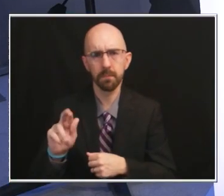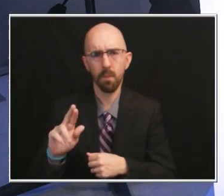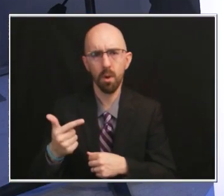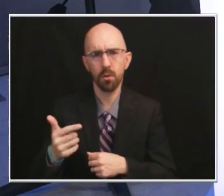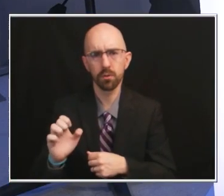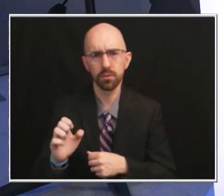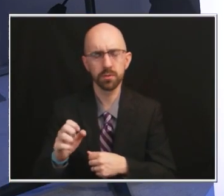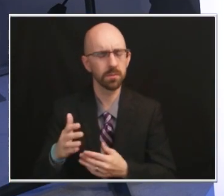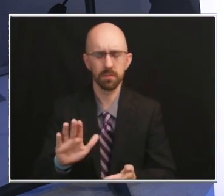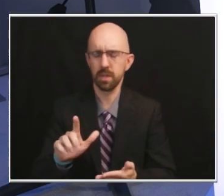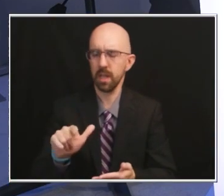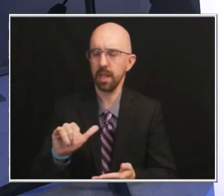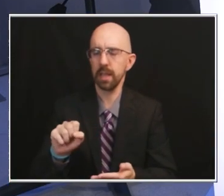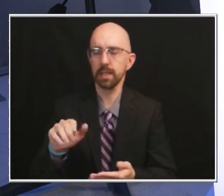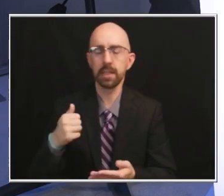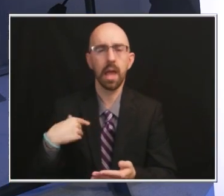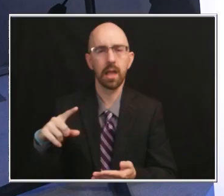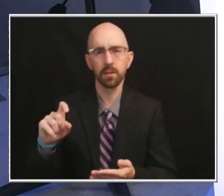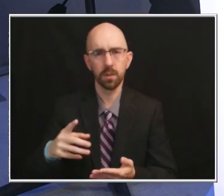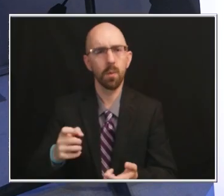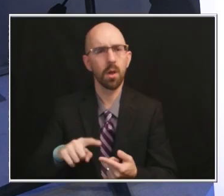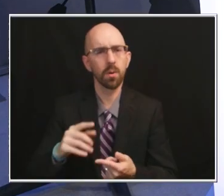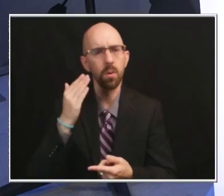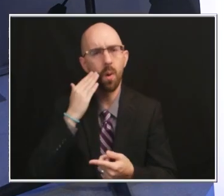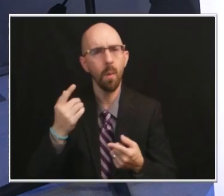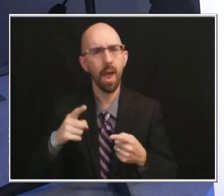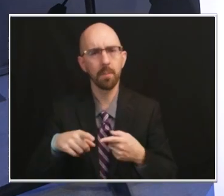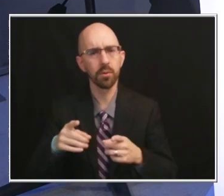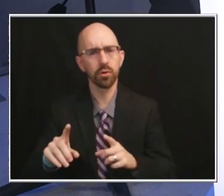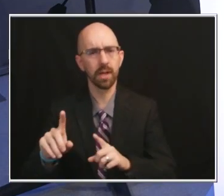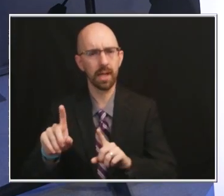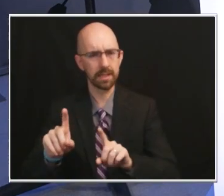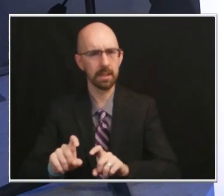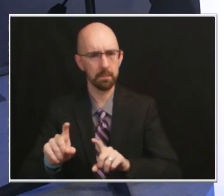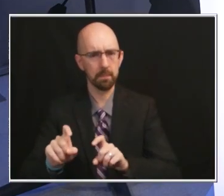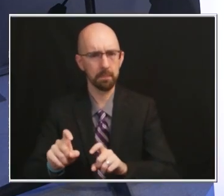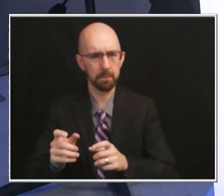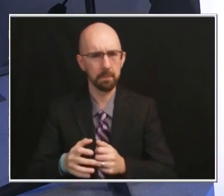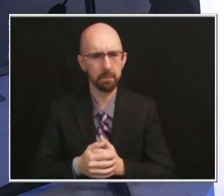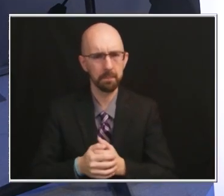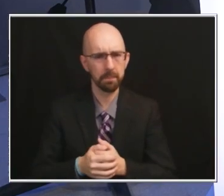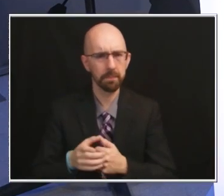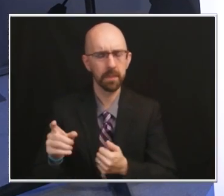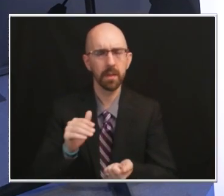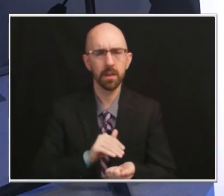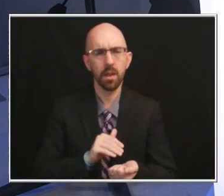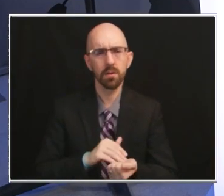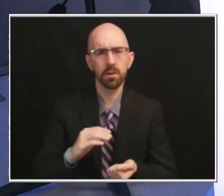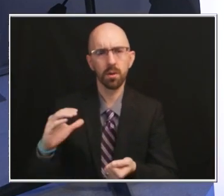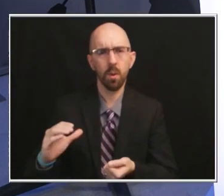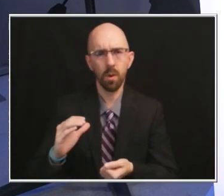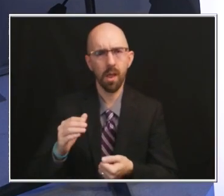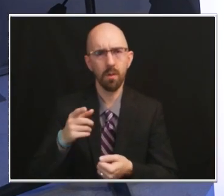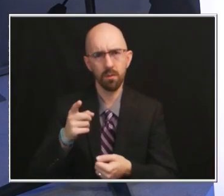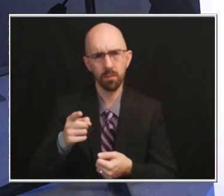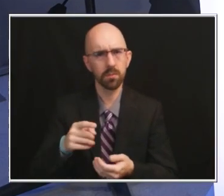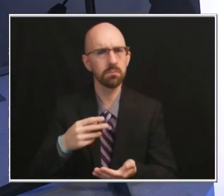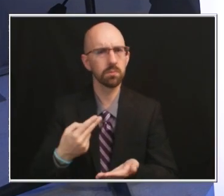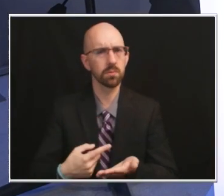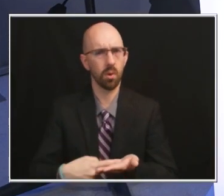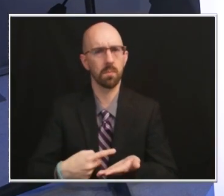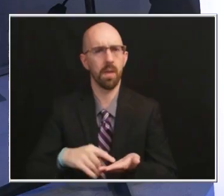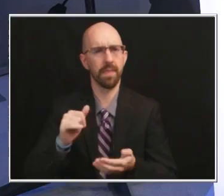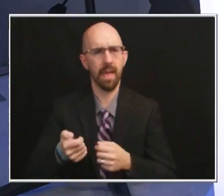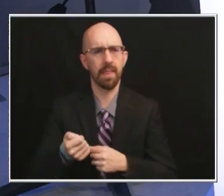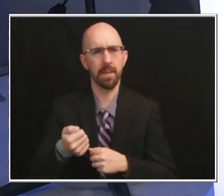Lisa has a question. She wants to know what happens during the examination. And Dr. Kokenauer, you did talk about that a little bit. But